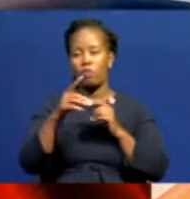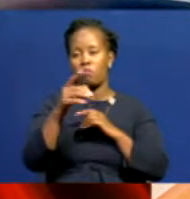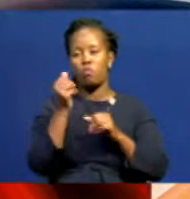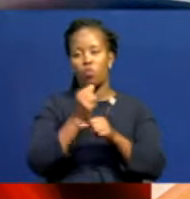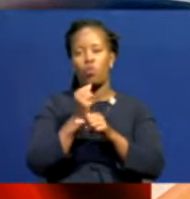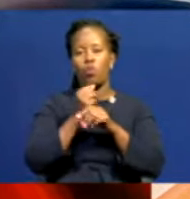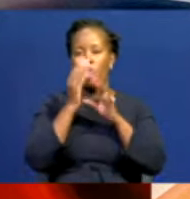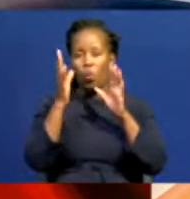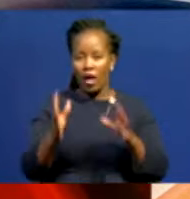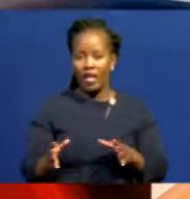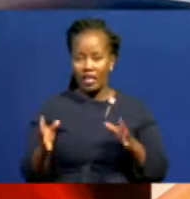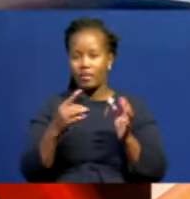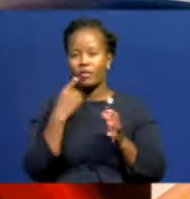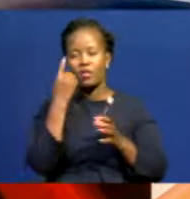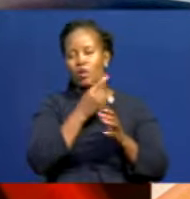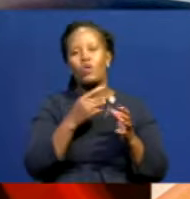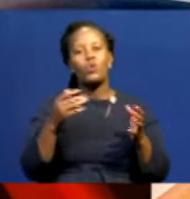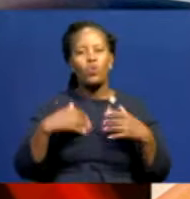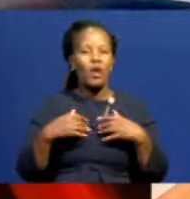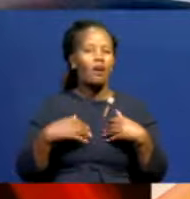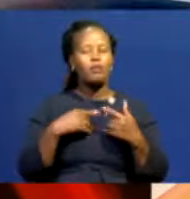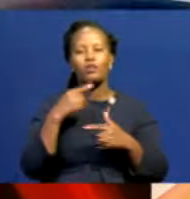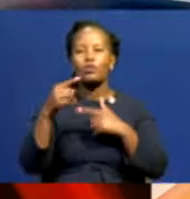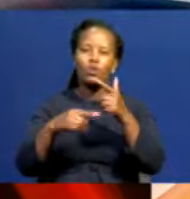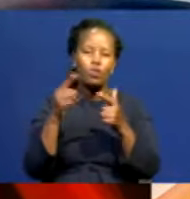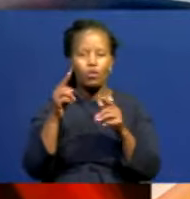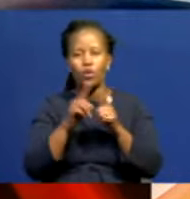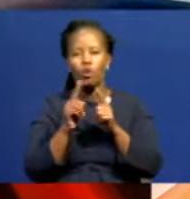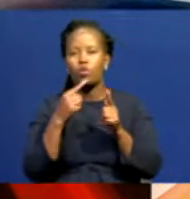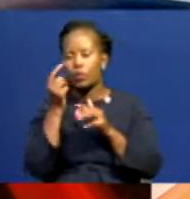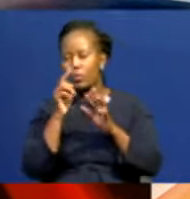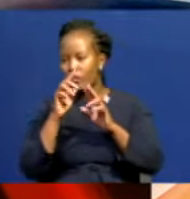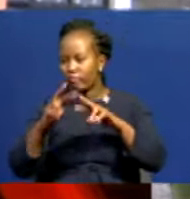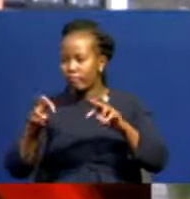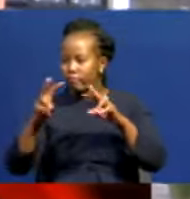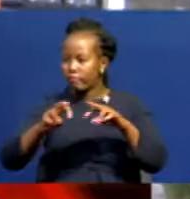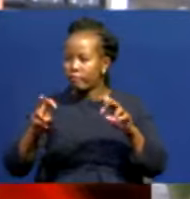who are pondering on who will be next on the detective's radar.